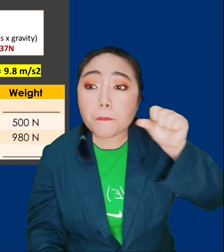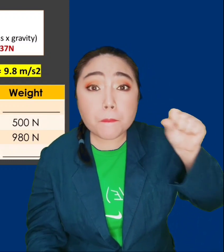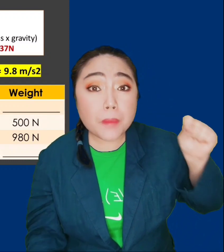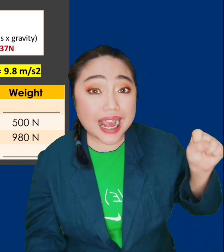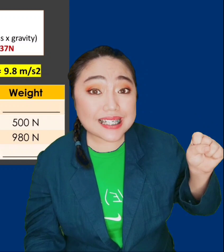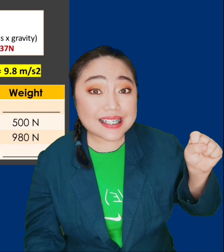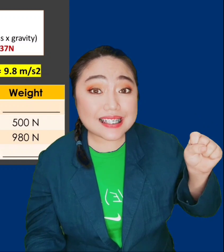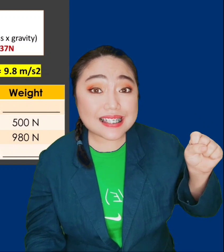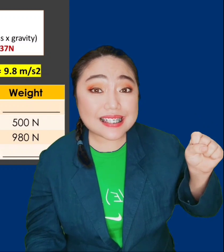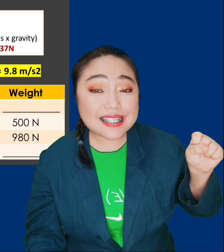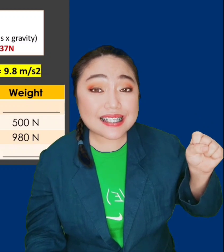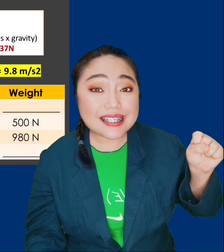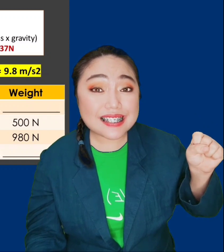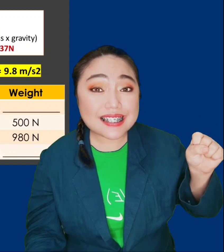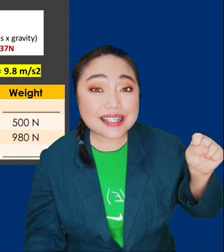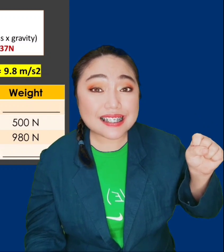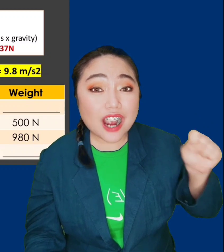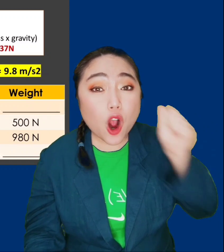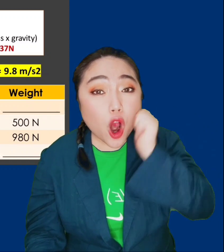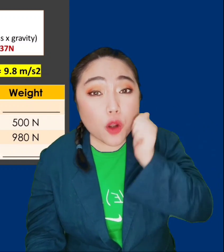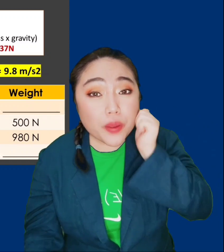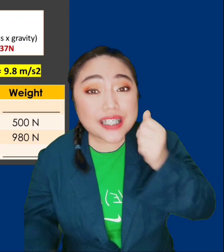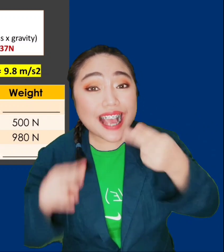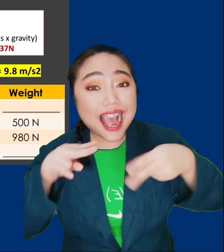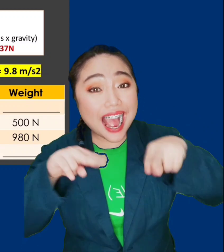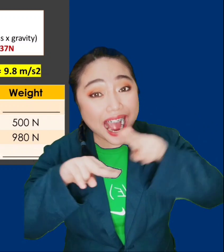But if you are looking for mass,